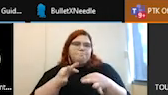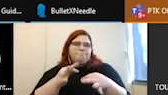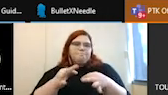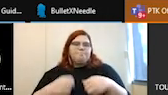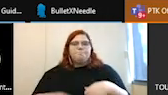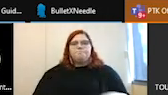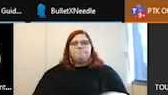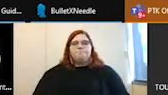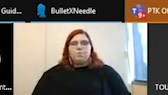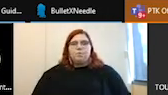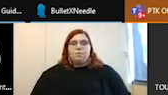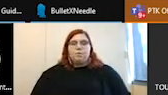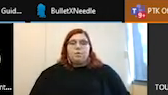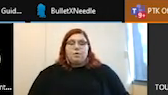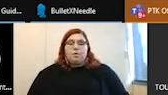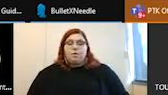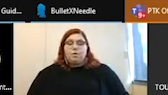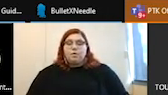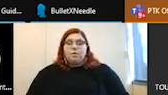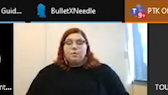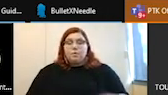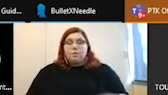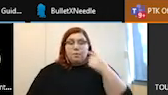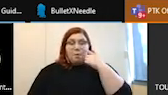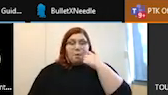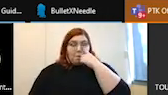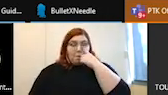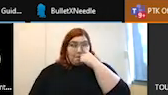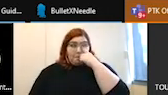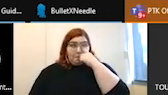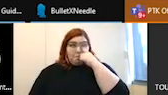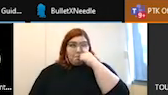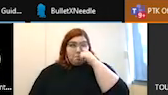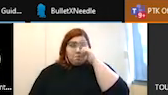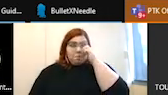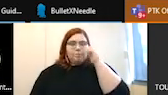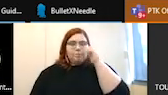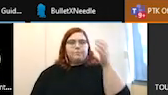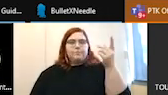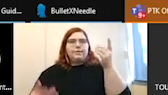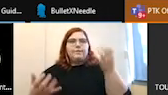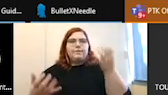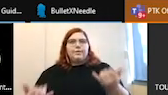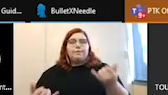bit. Now, any questions so far?